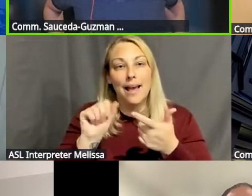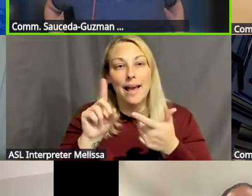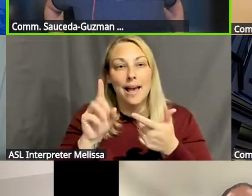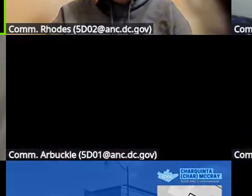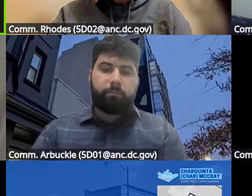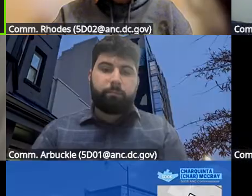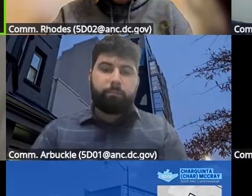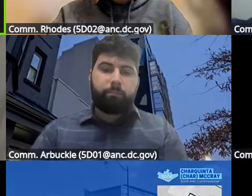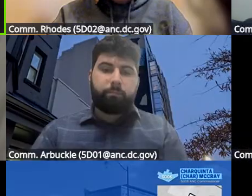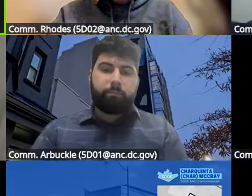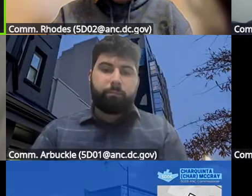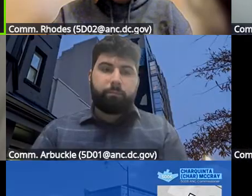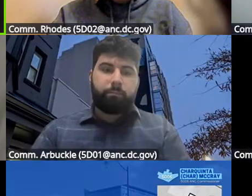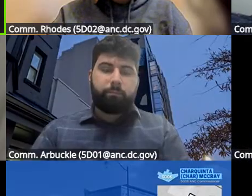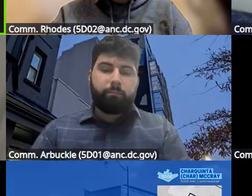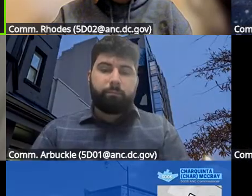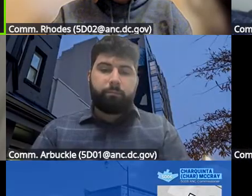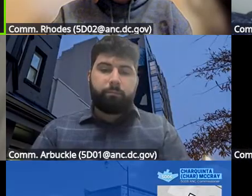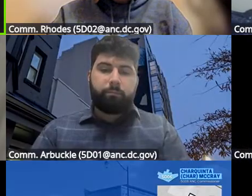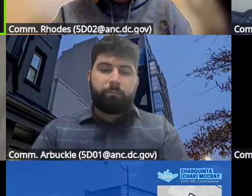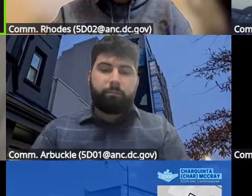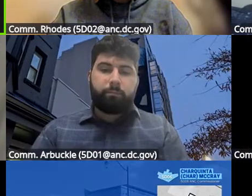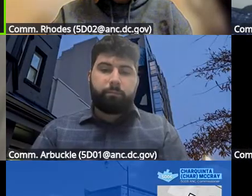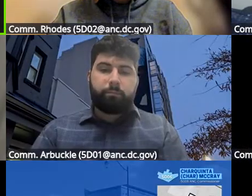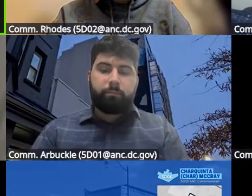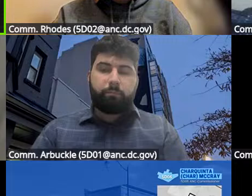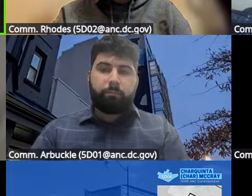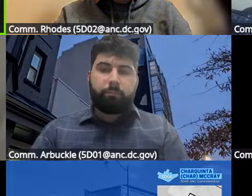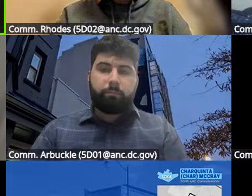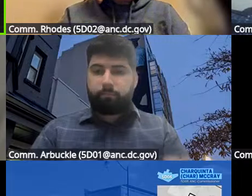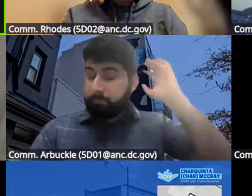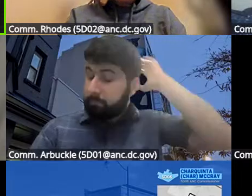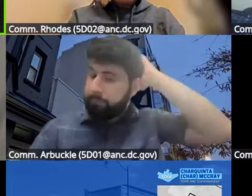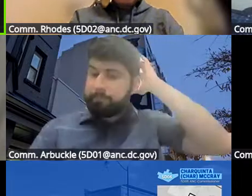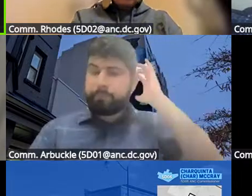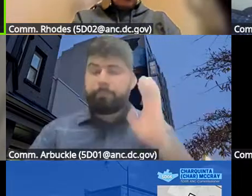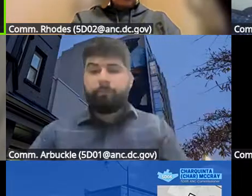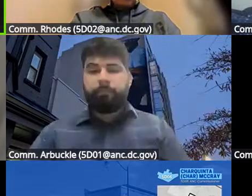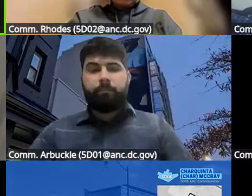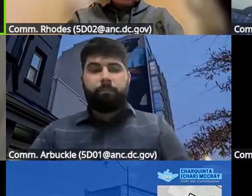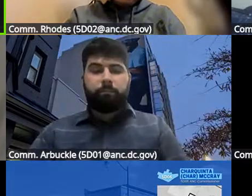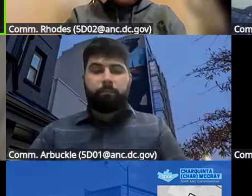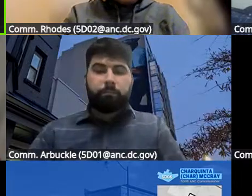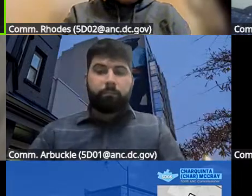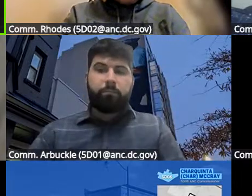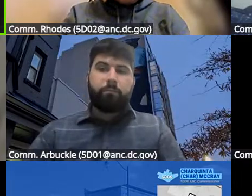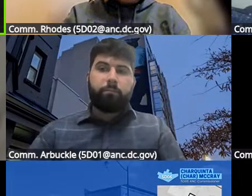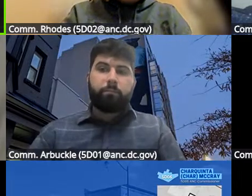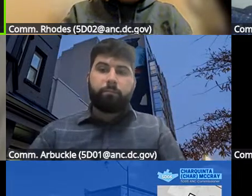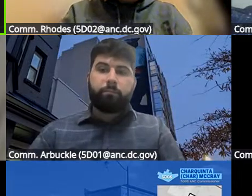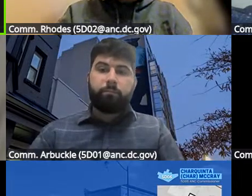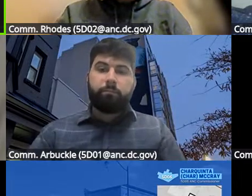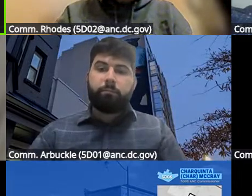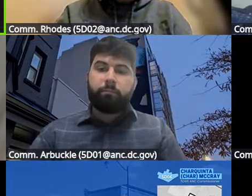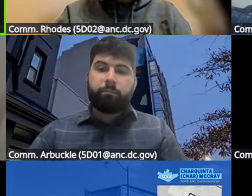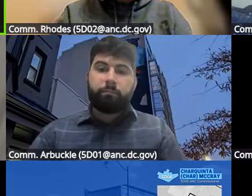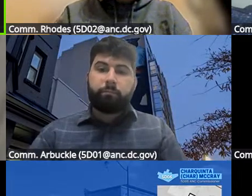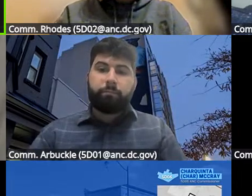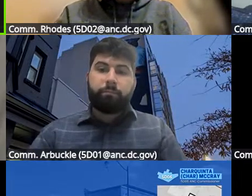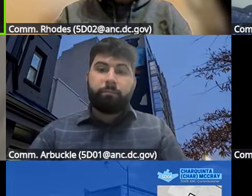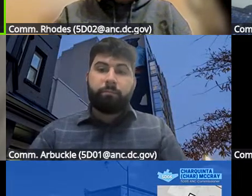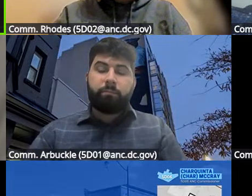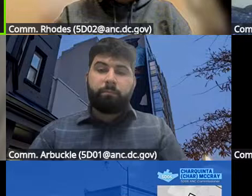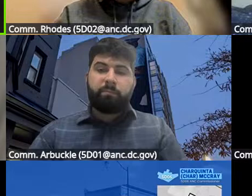social media manager timesheet, our proposal for pet waste receptacles, a protest, APCA protest for Ivy